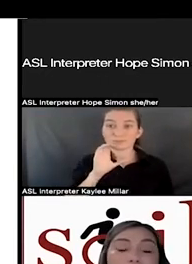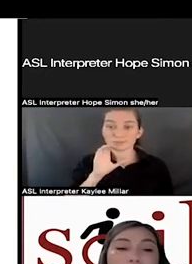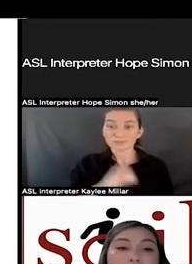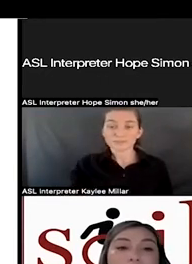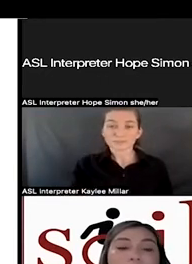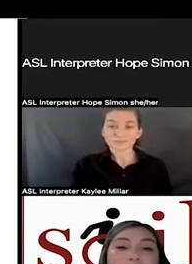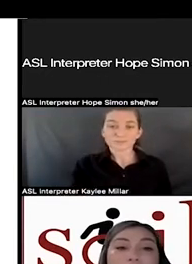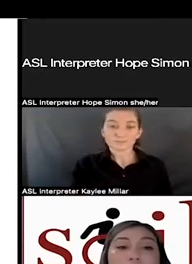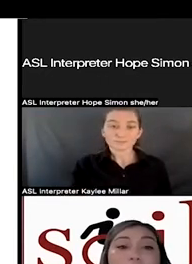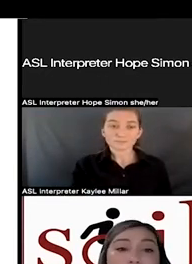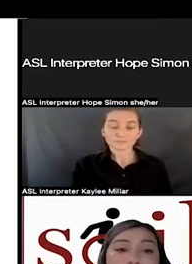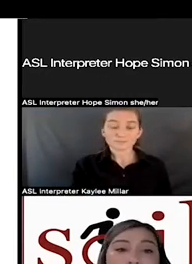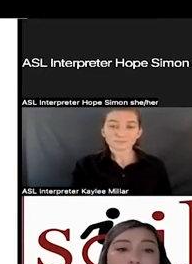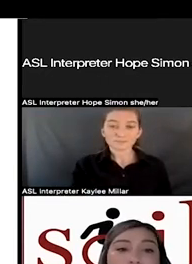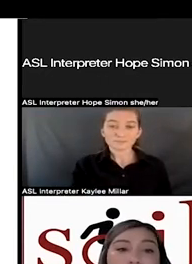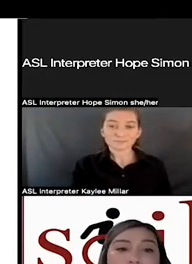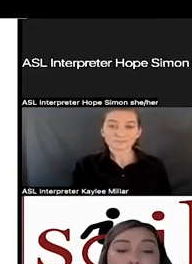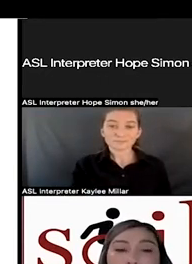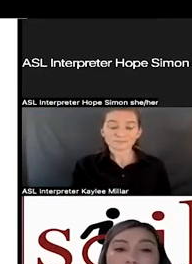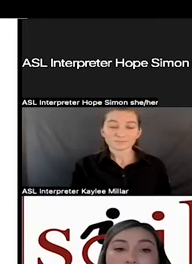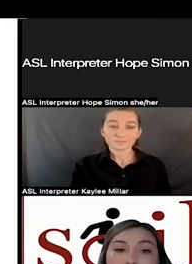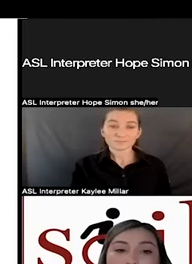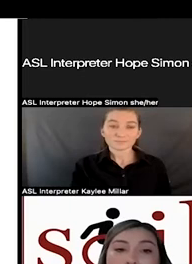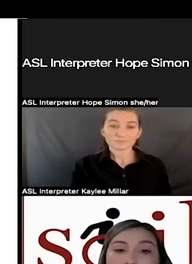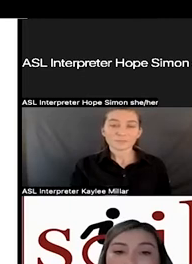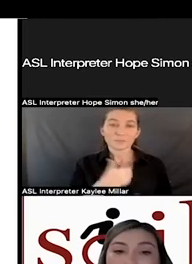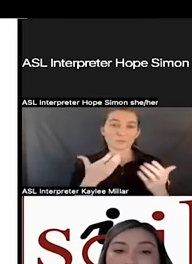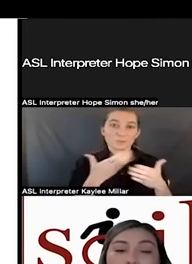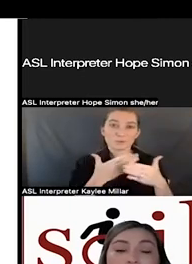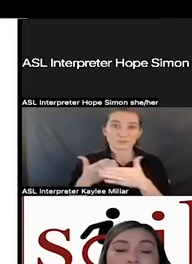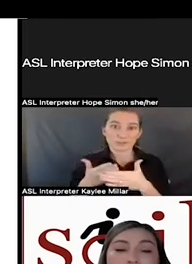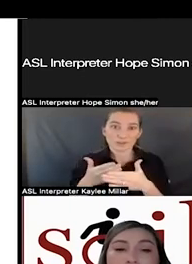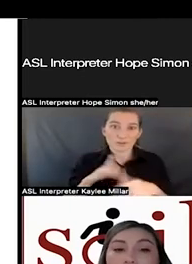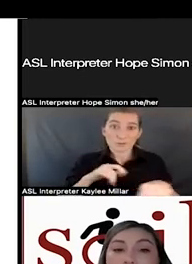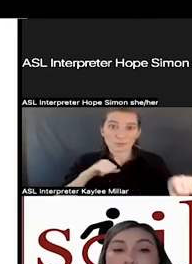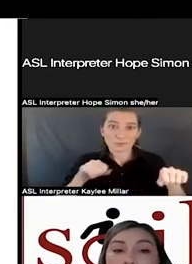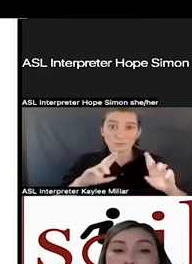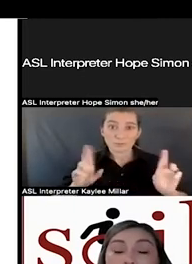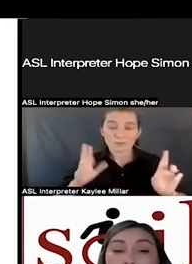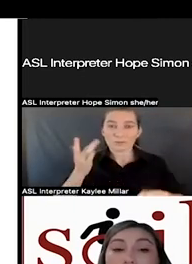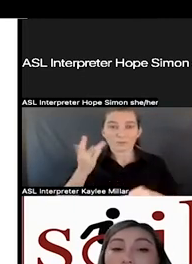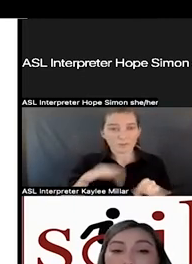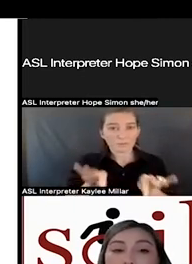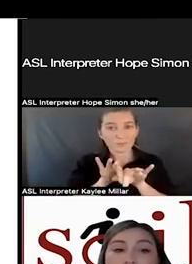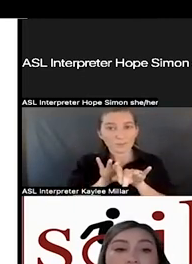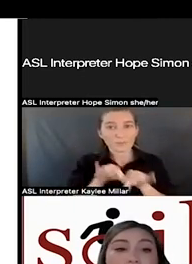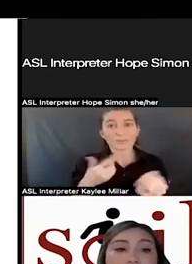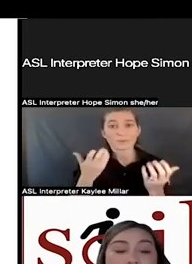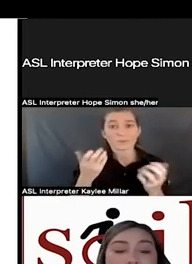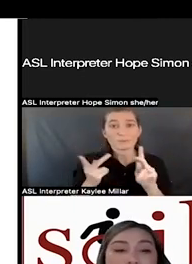to share the importance of earthquake preparedness and safety to keep them safe in their home.